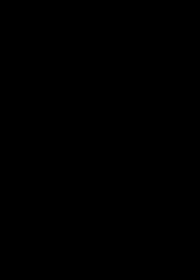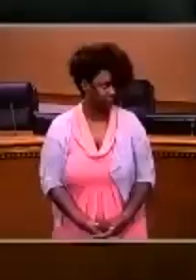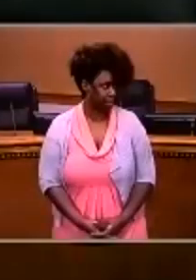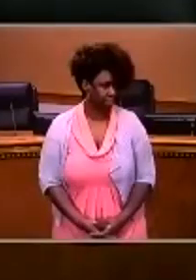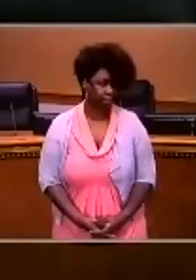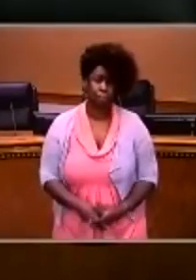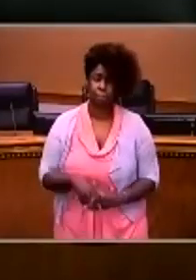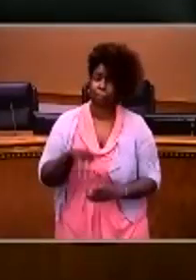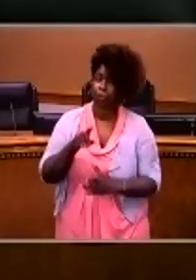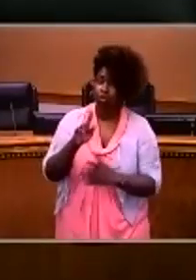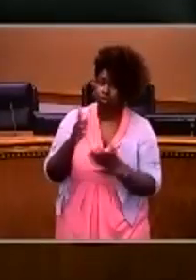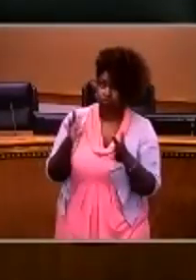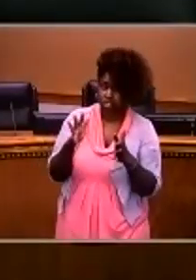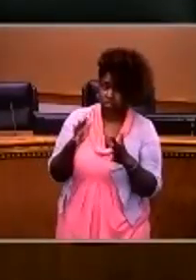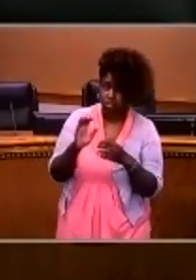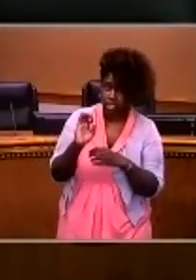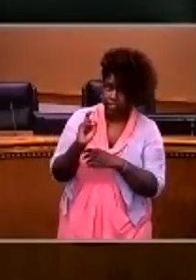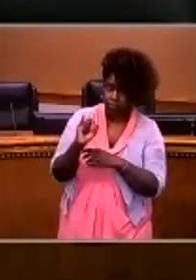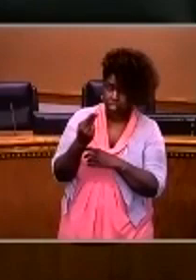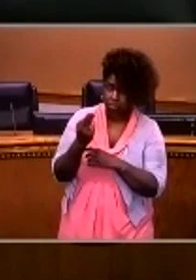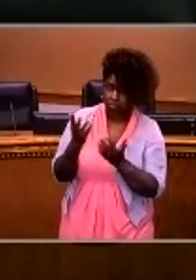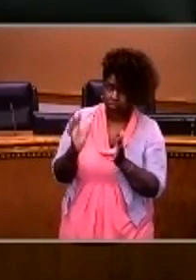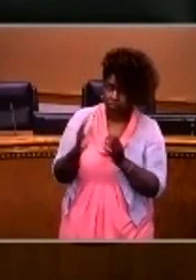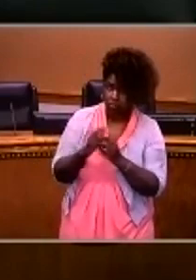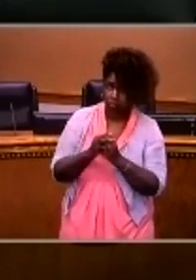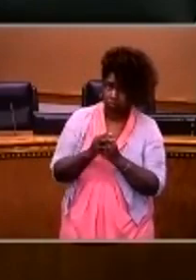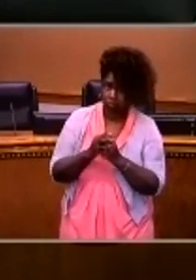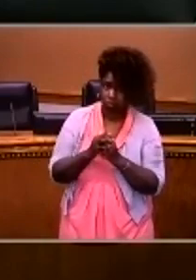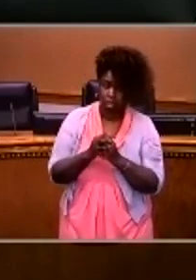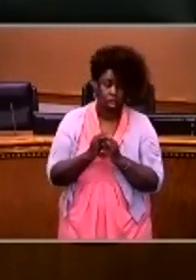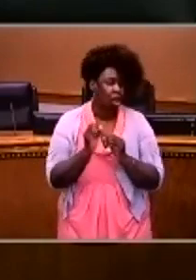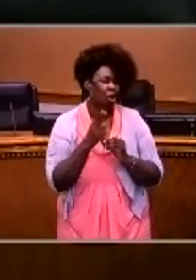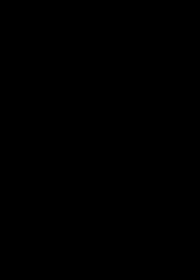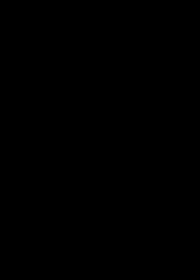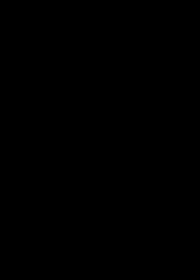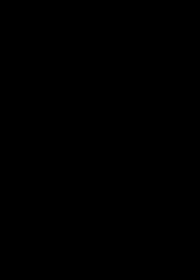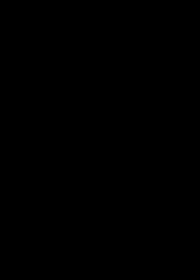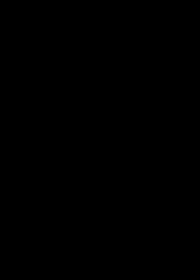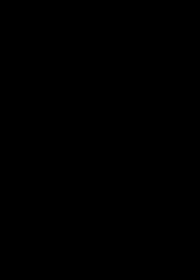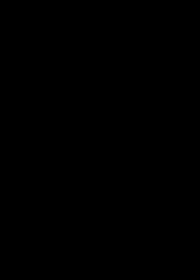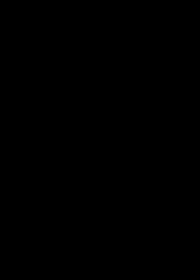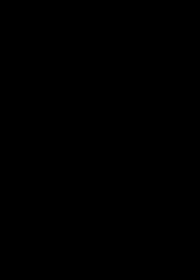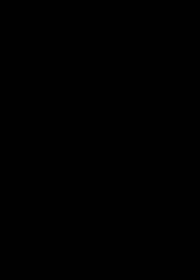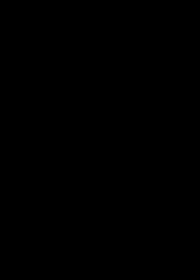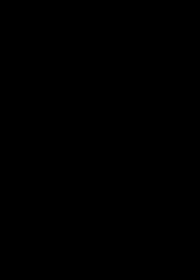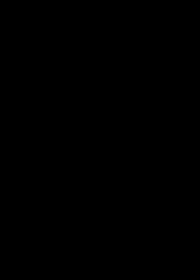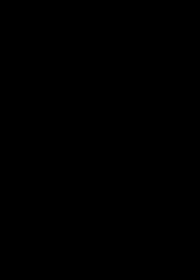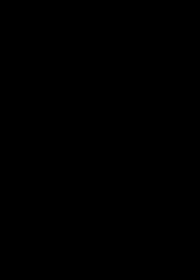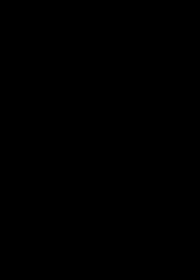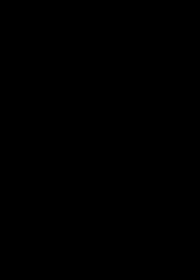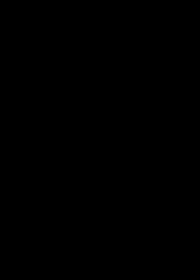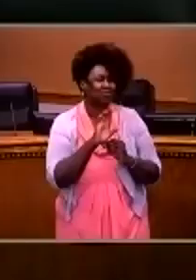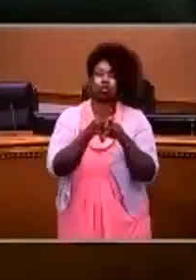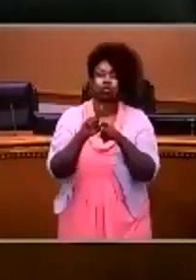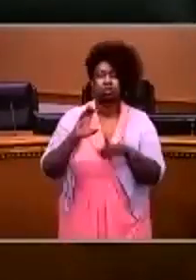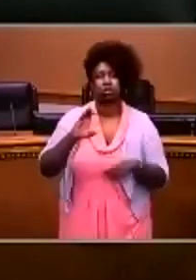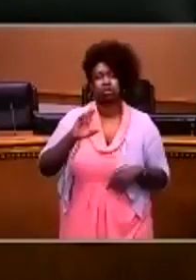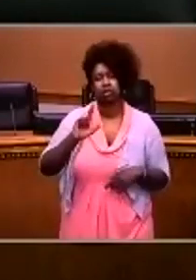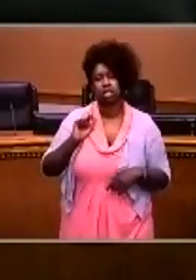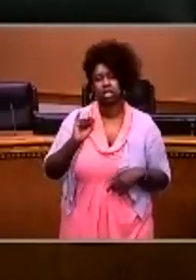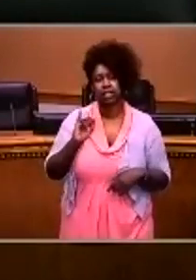Was that it for your questions, Elizabeth, or? Oh, yes. Sorry. Yes. Thank you. That's fine. I think we also still have Clayton